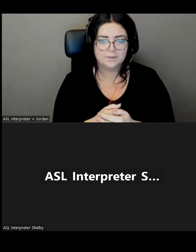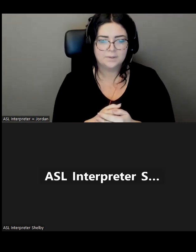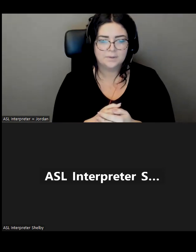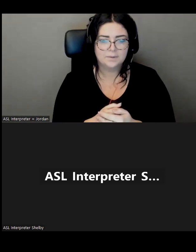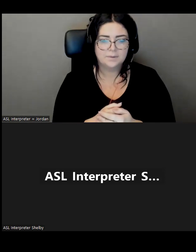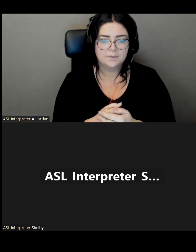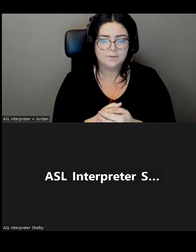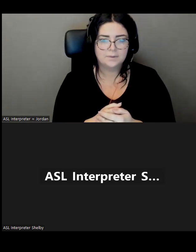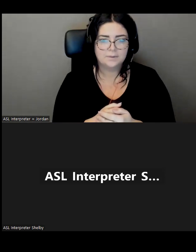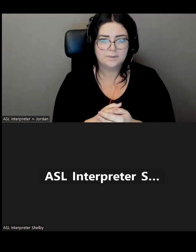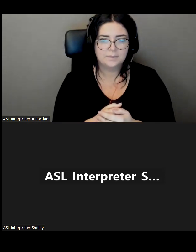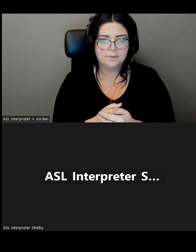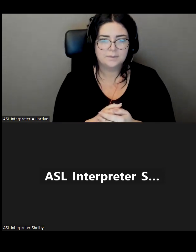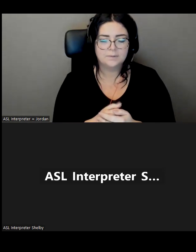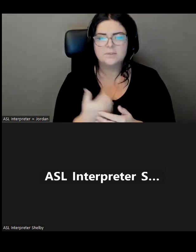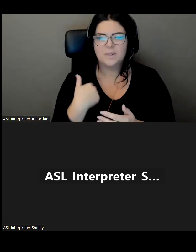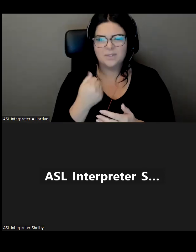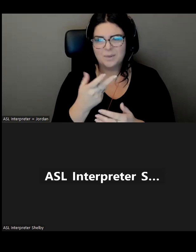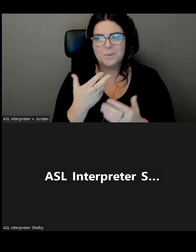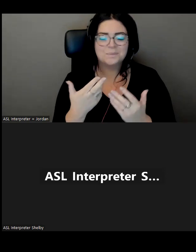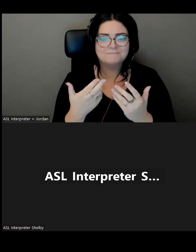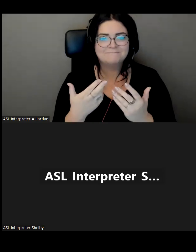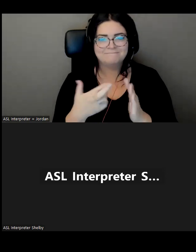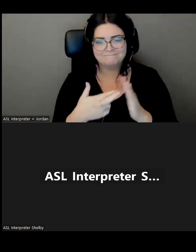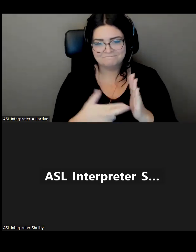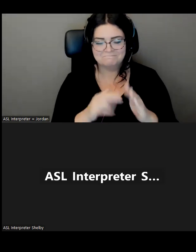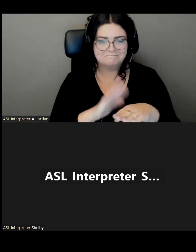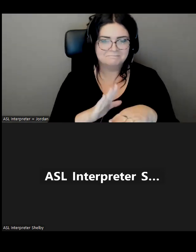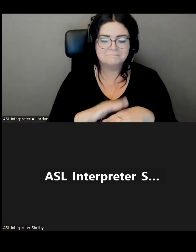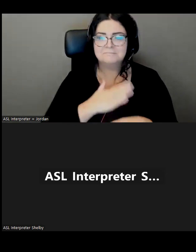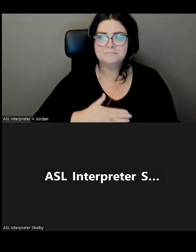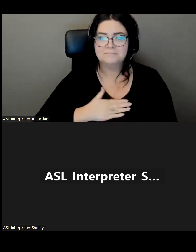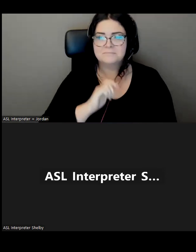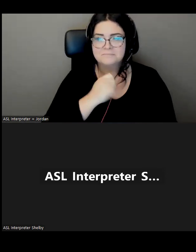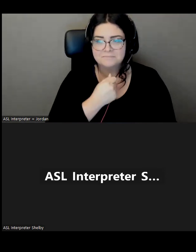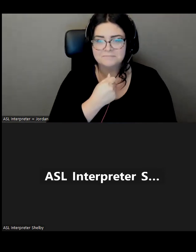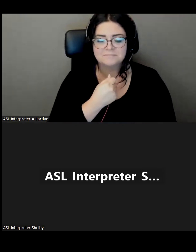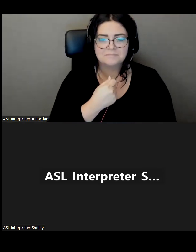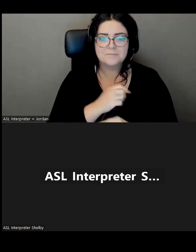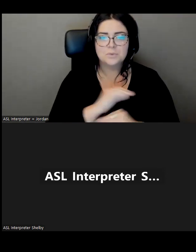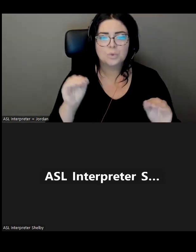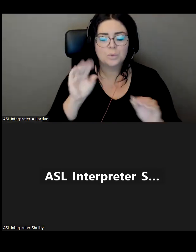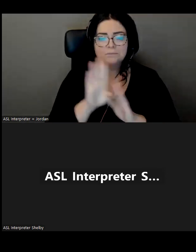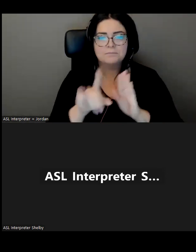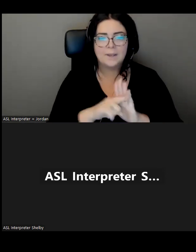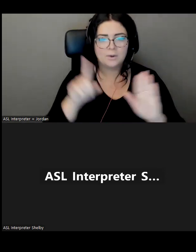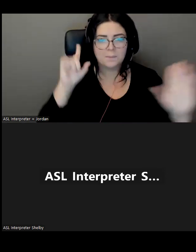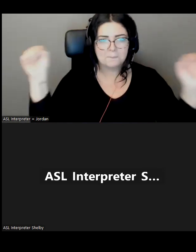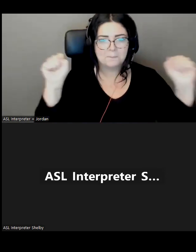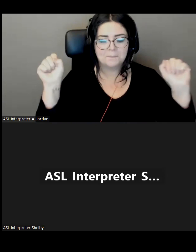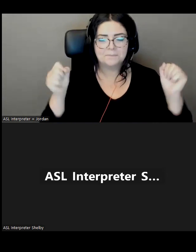As always, we have some housekeeping tips. Please mute your mic to block out any outside